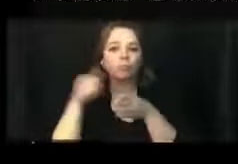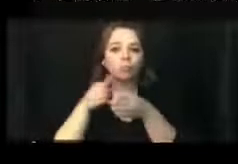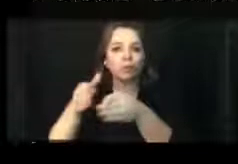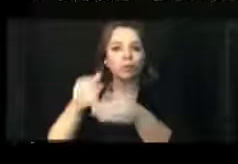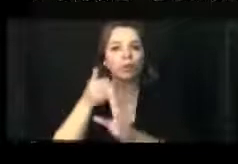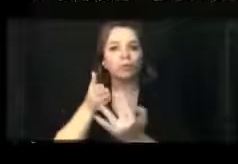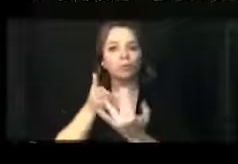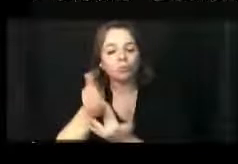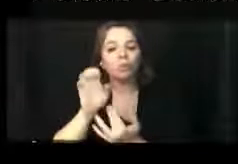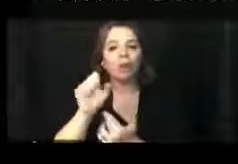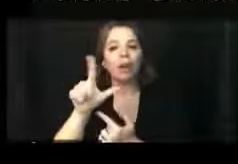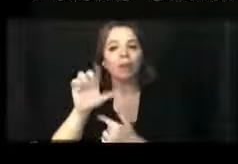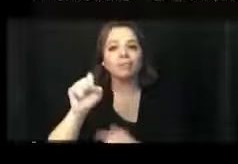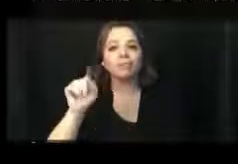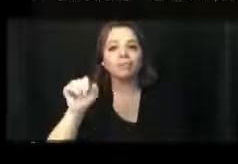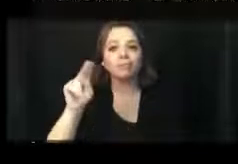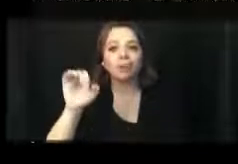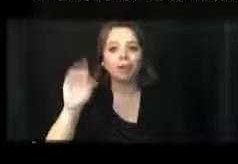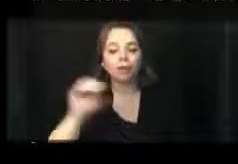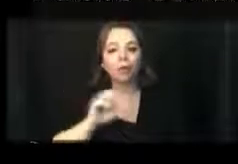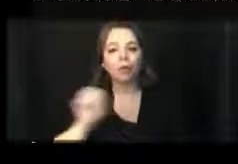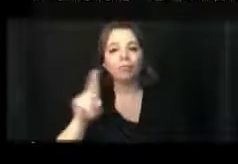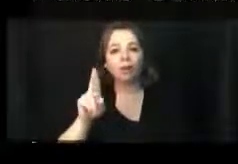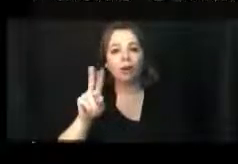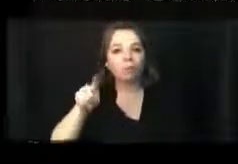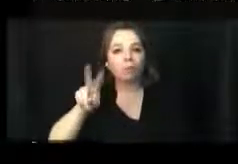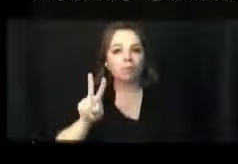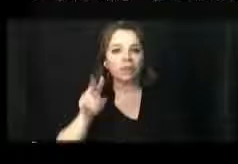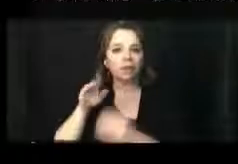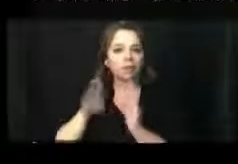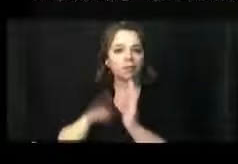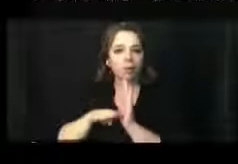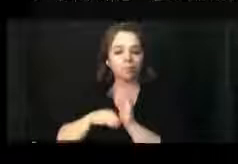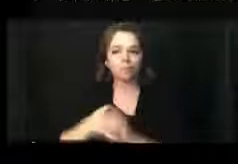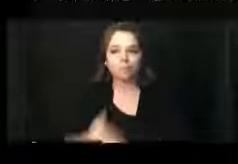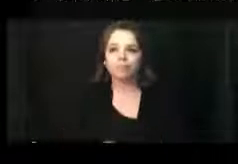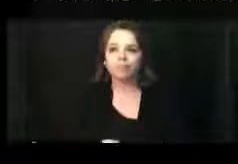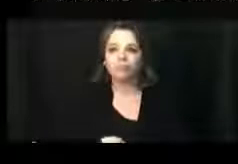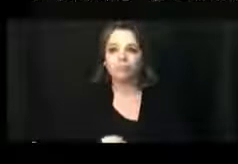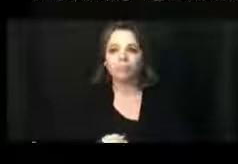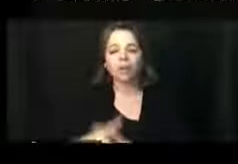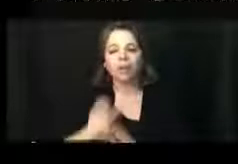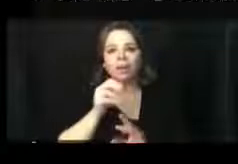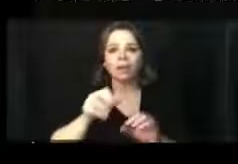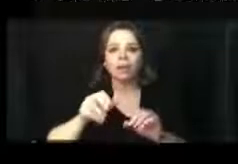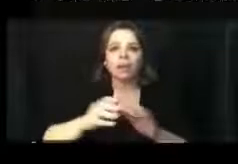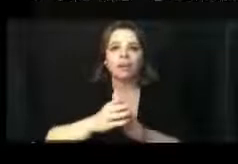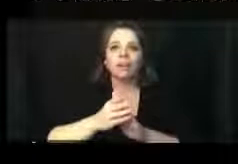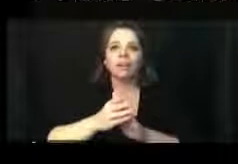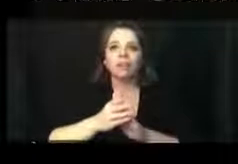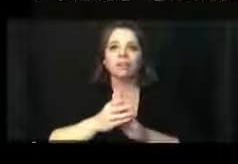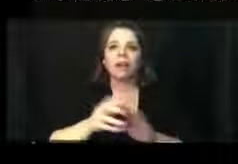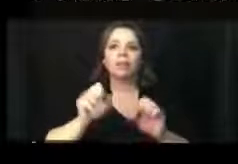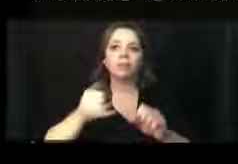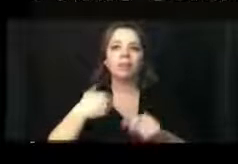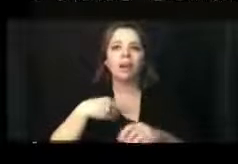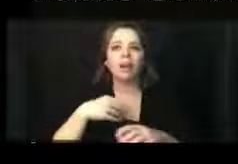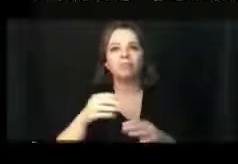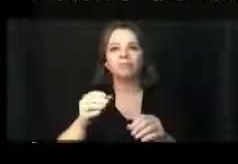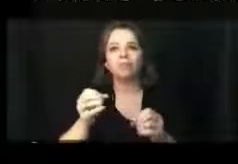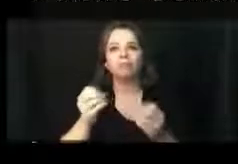Beach, and Torrance, and then the RPV down here. So we're not able to draw that all into one congressional district, so we do have two congressional